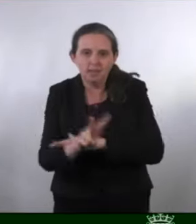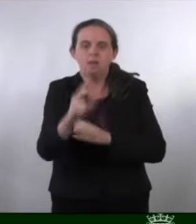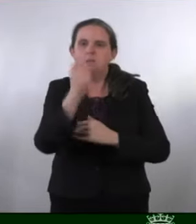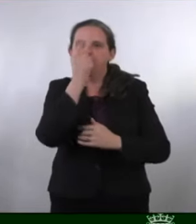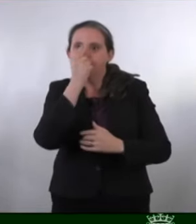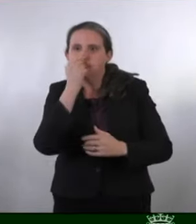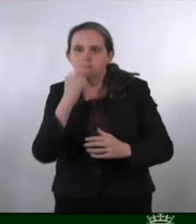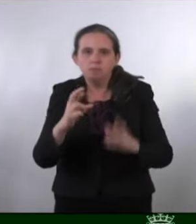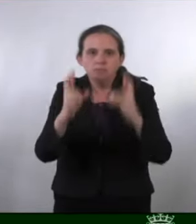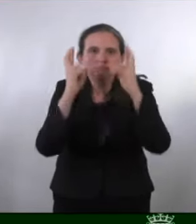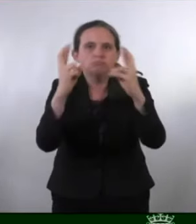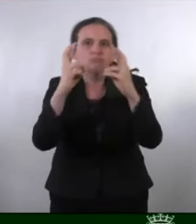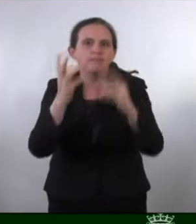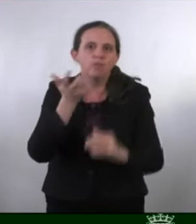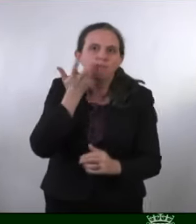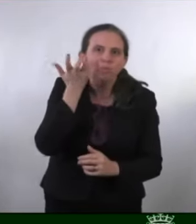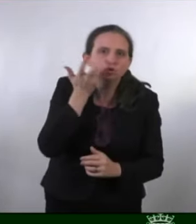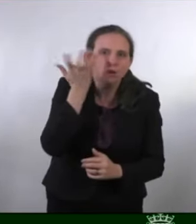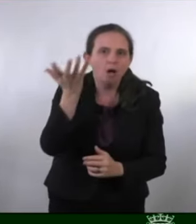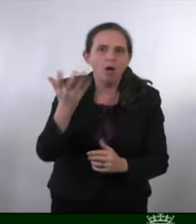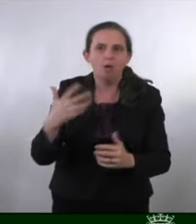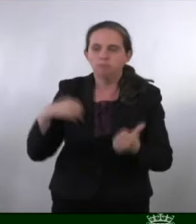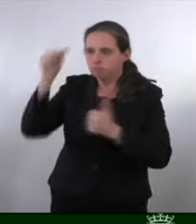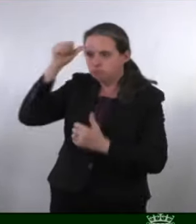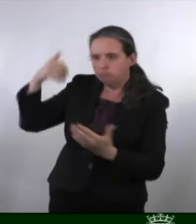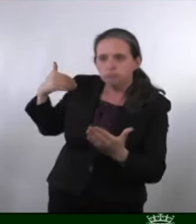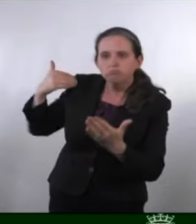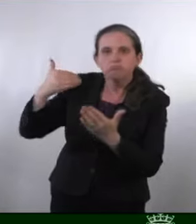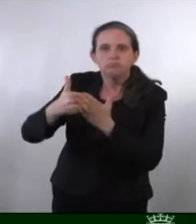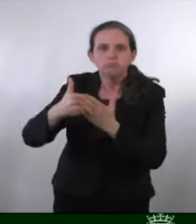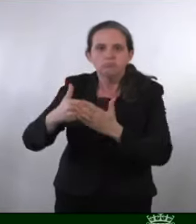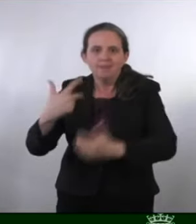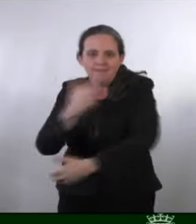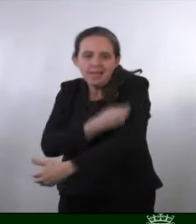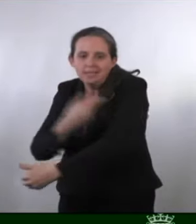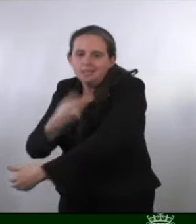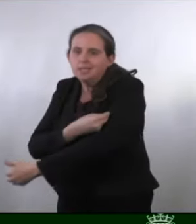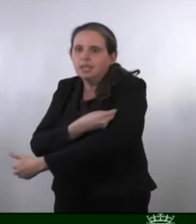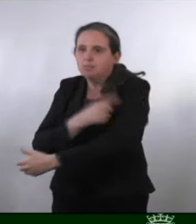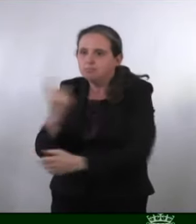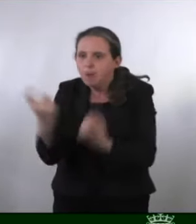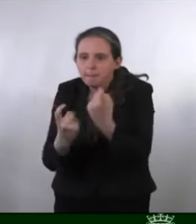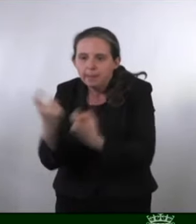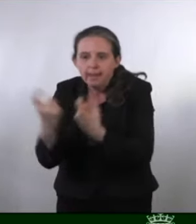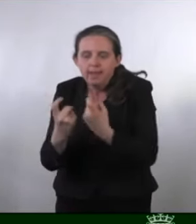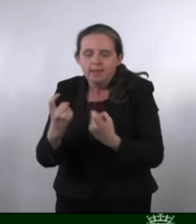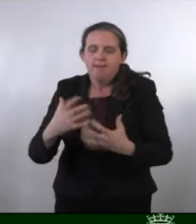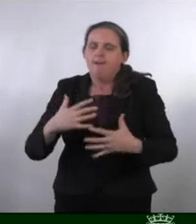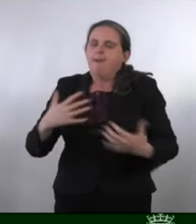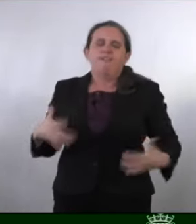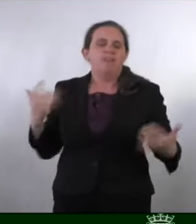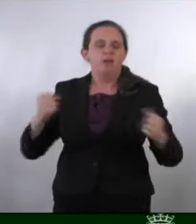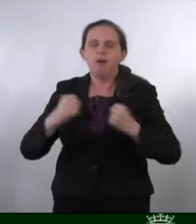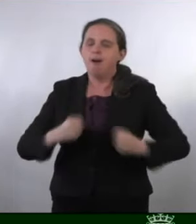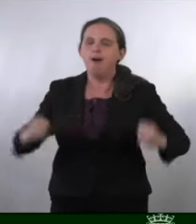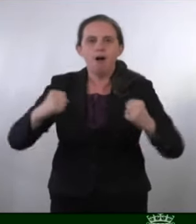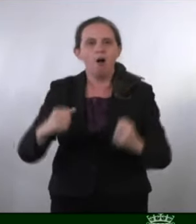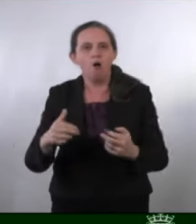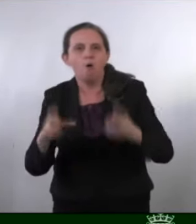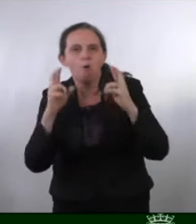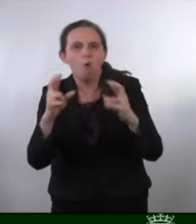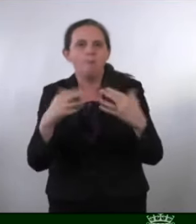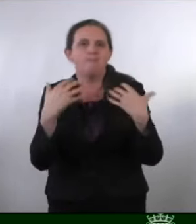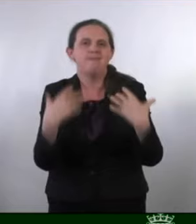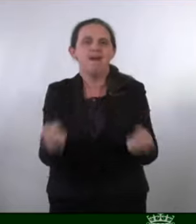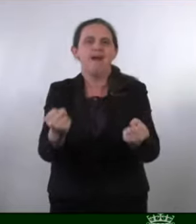treatment, in testing and vaccines mean that the scientific cavalry is now in sight. And we know in our hearts that next